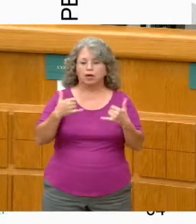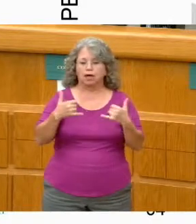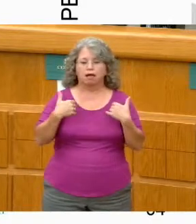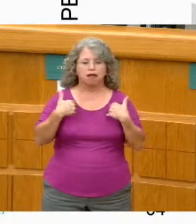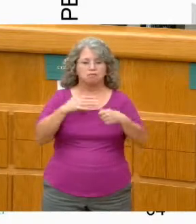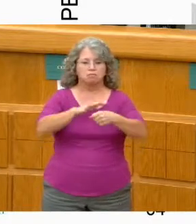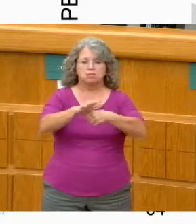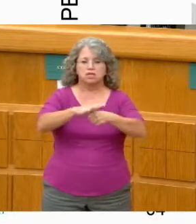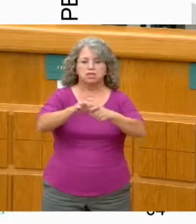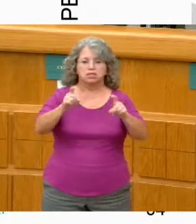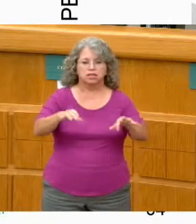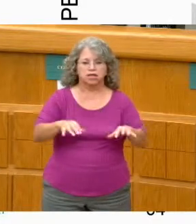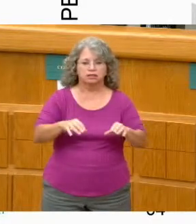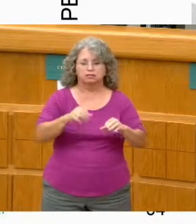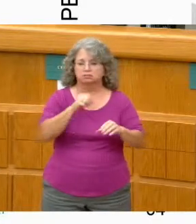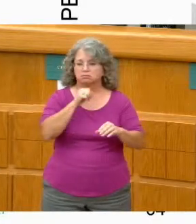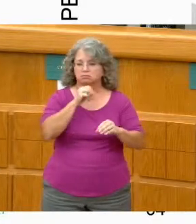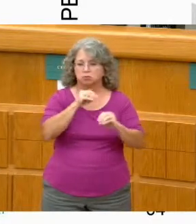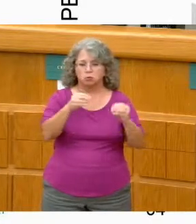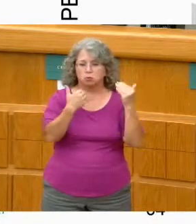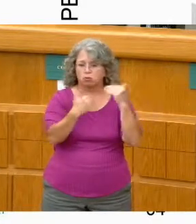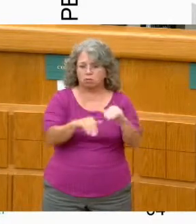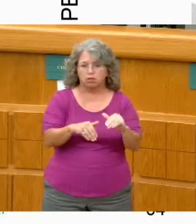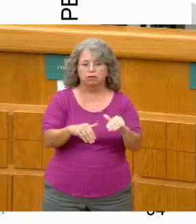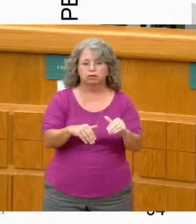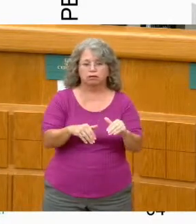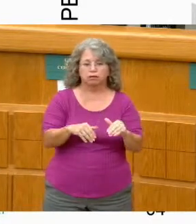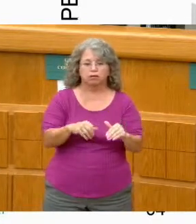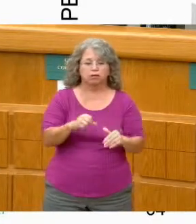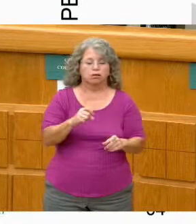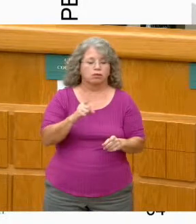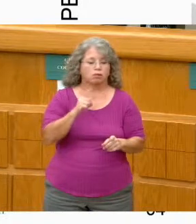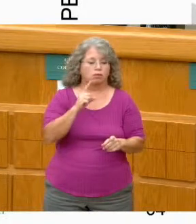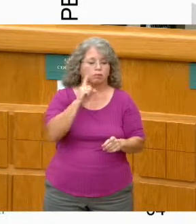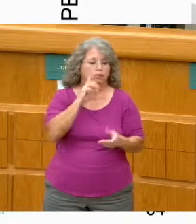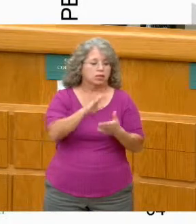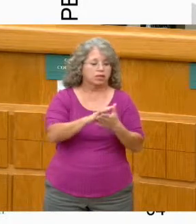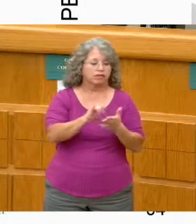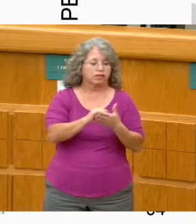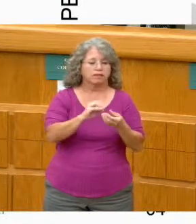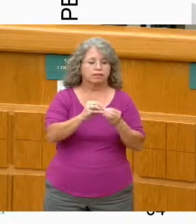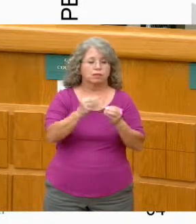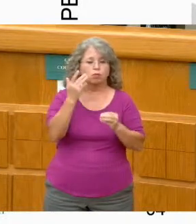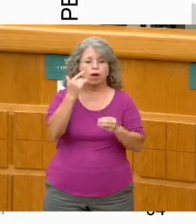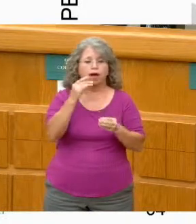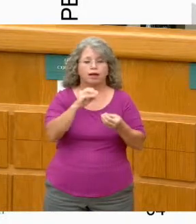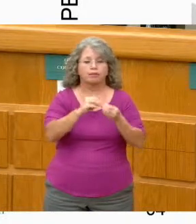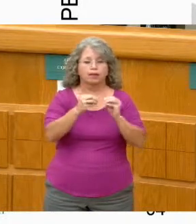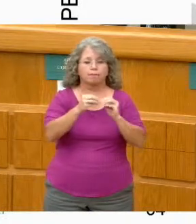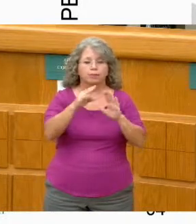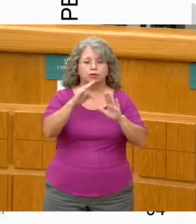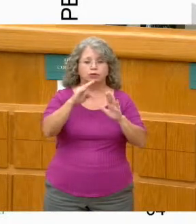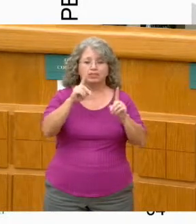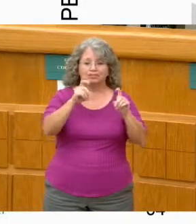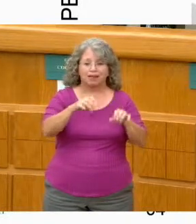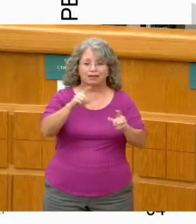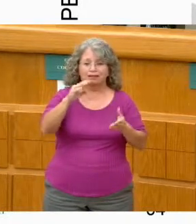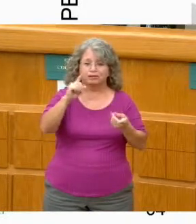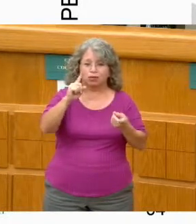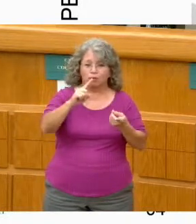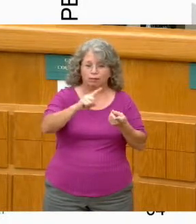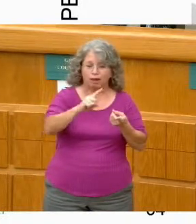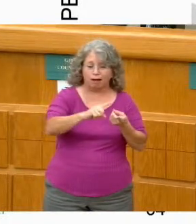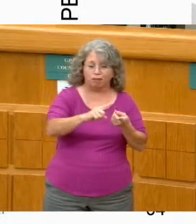tests. And so presumably this decline in the number of tests being done is due to a lower amount